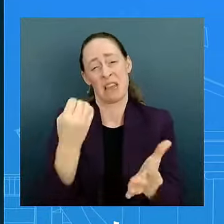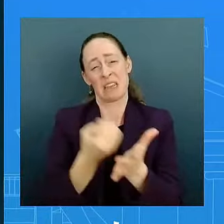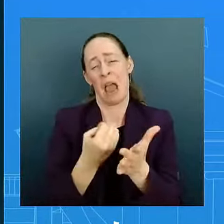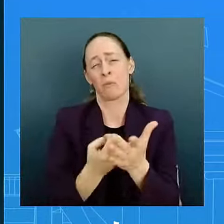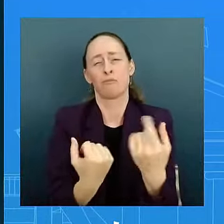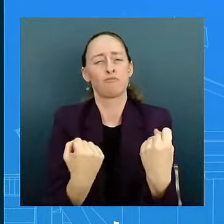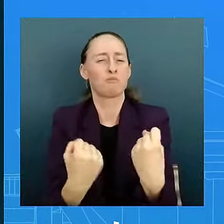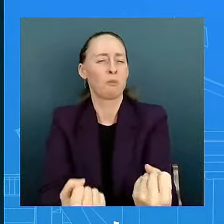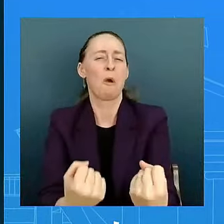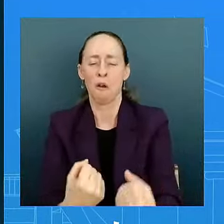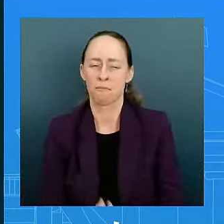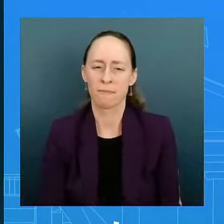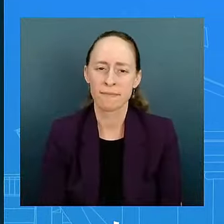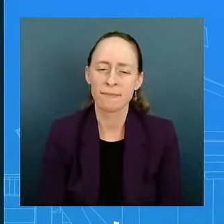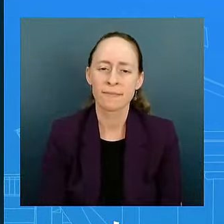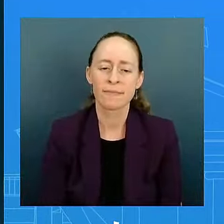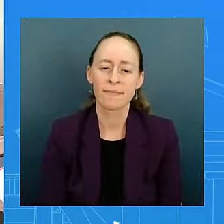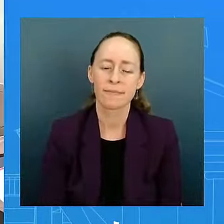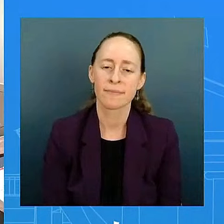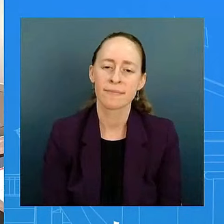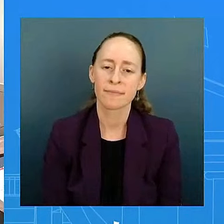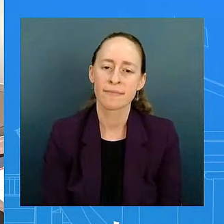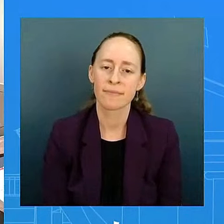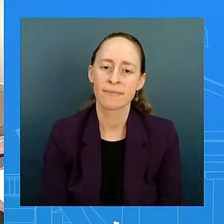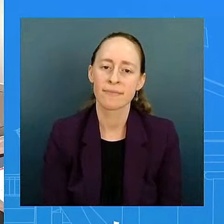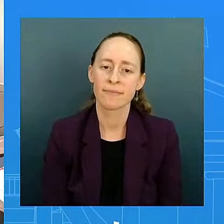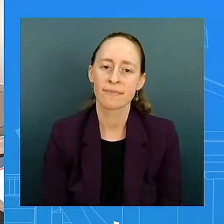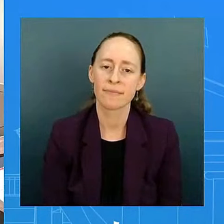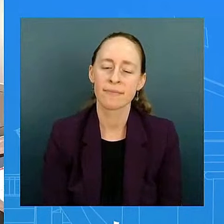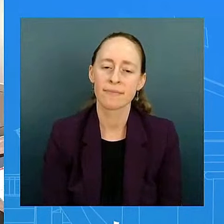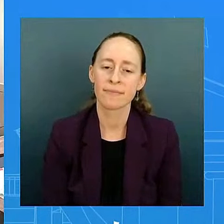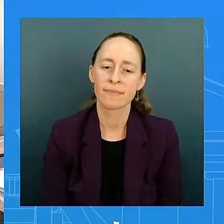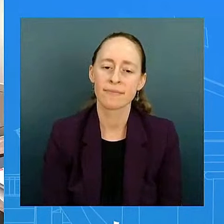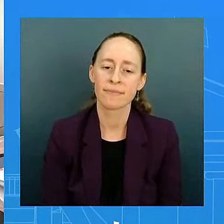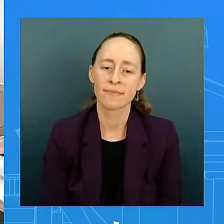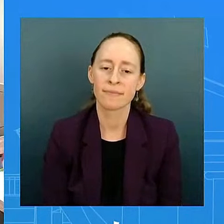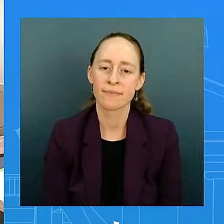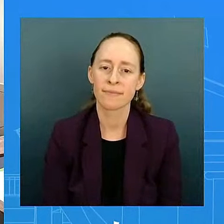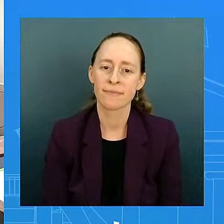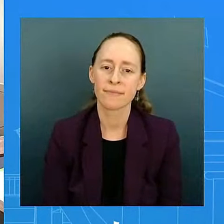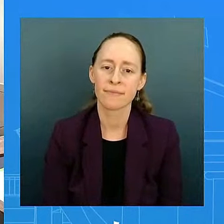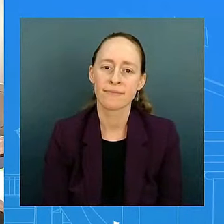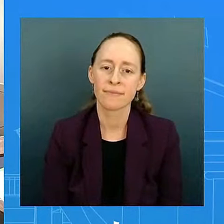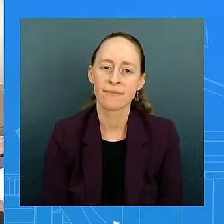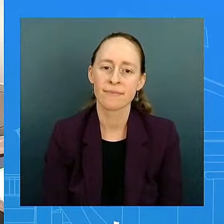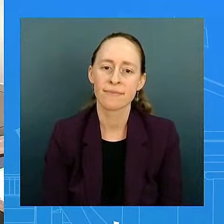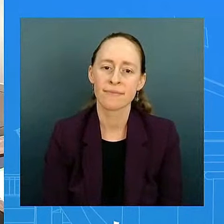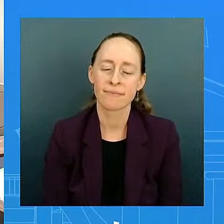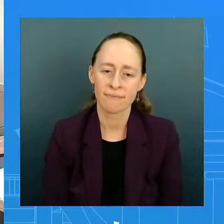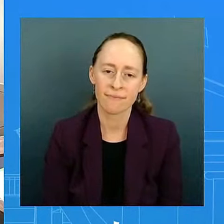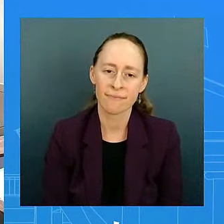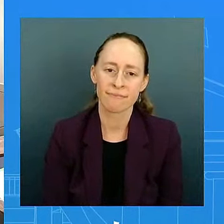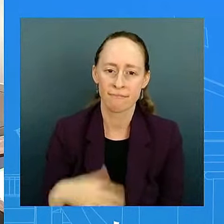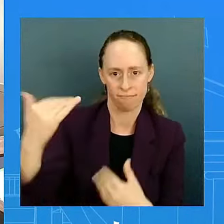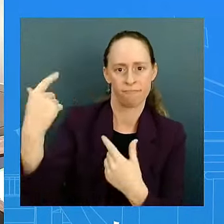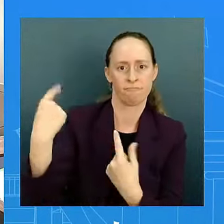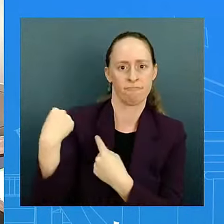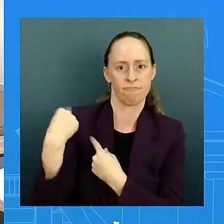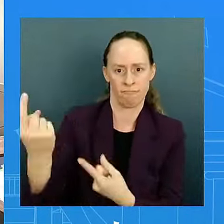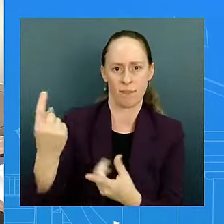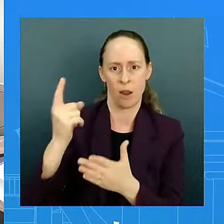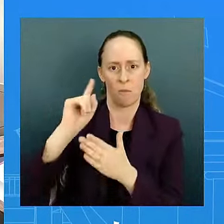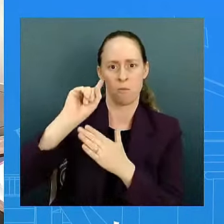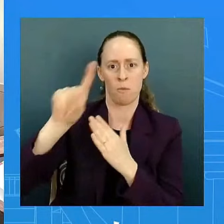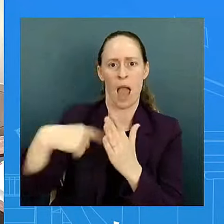thank you. In the last hour, the Justice Department announced that a Pakistani man with ties to Iran was arrested